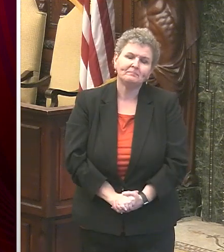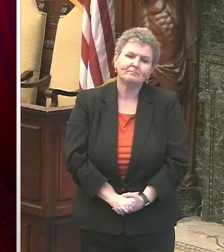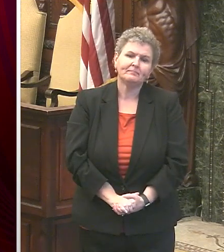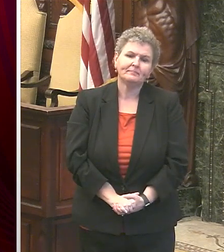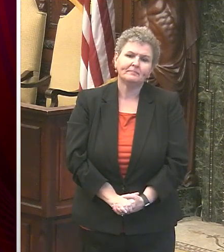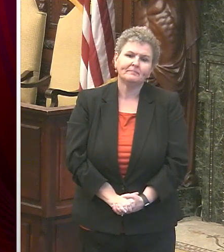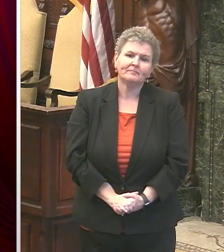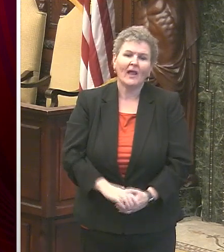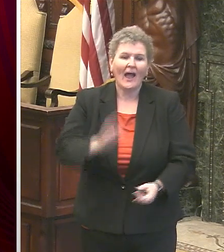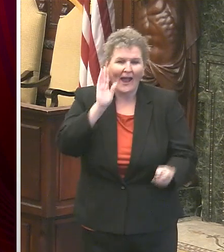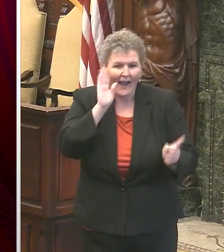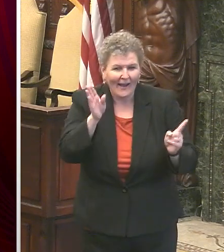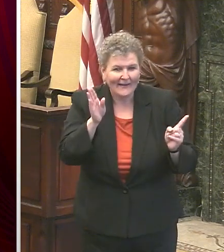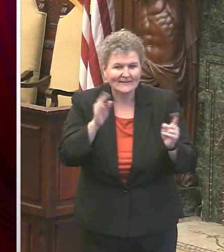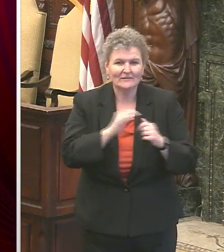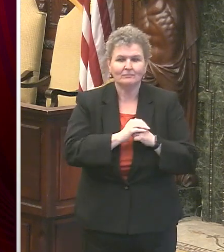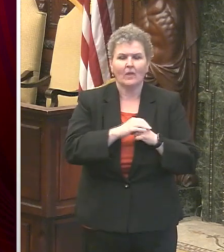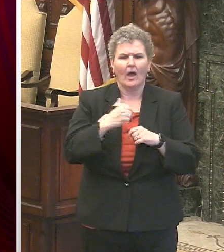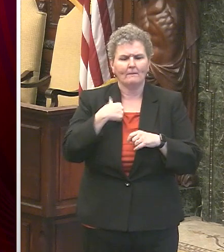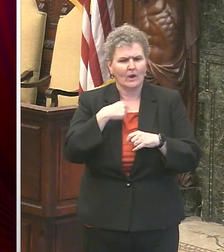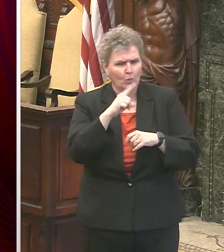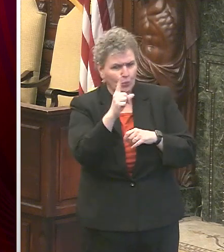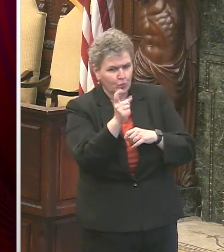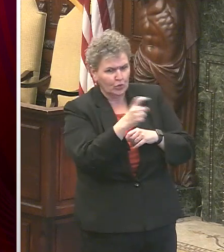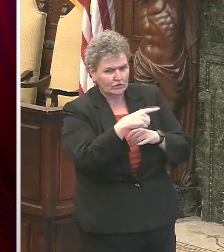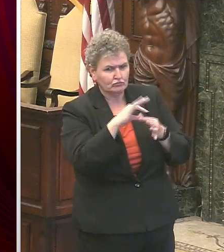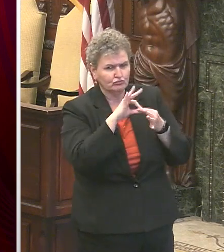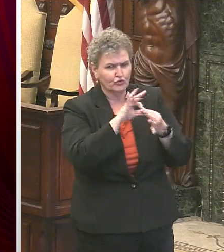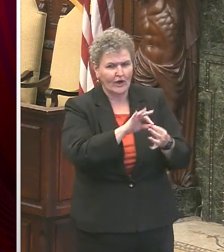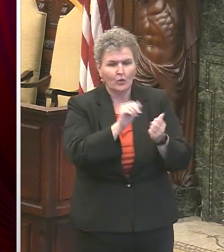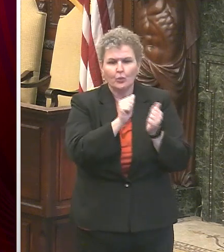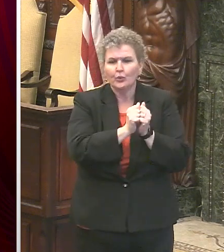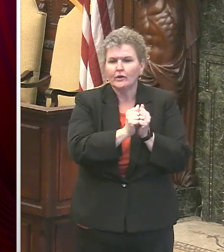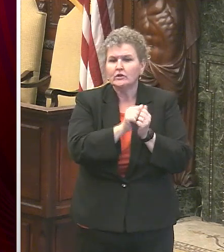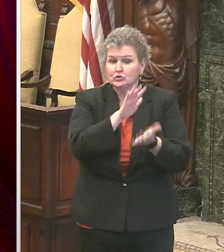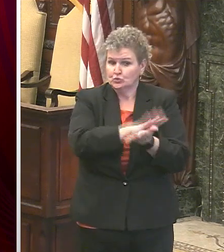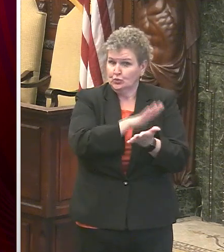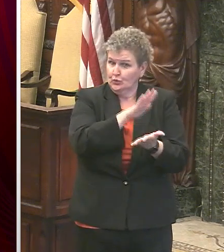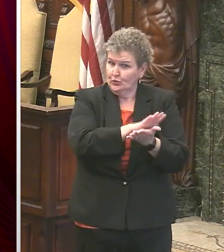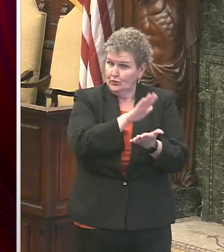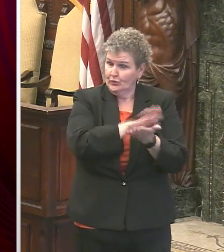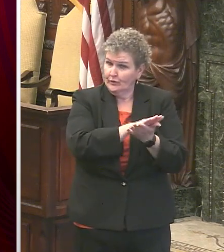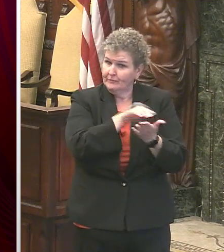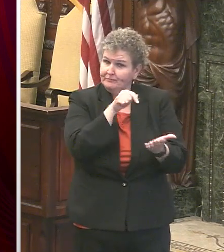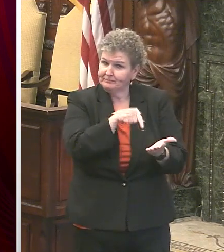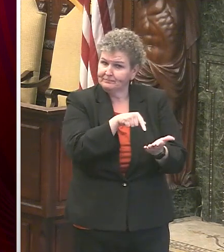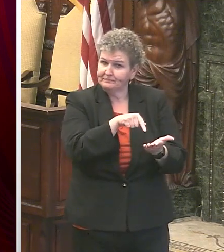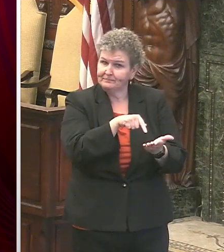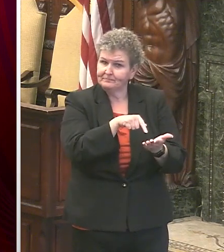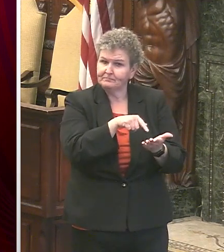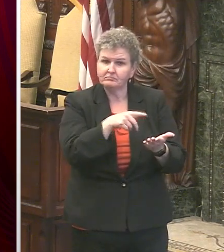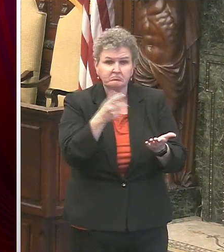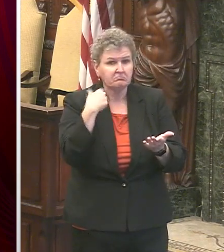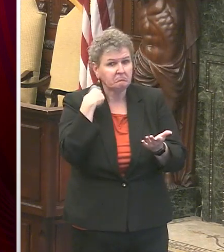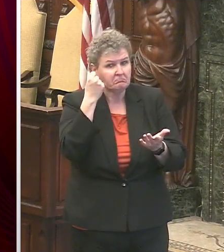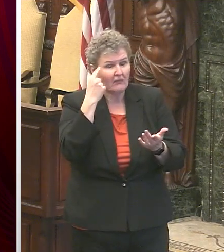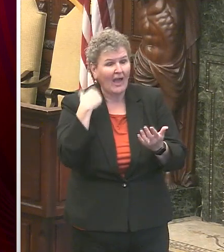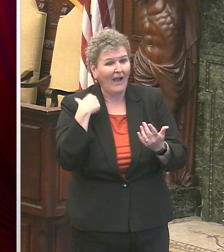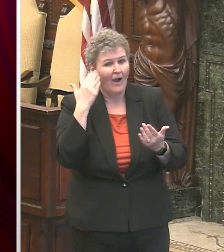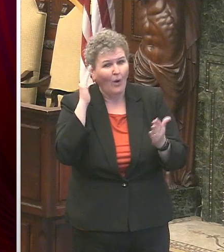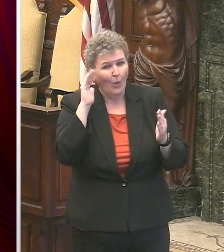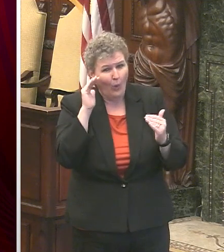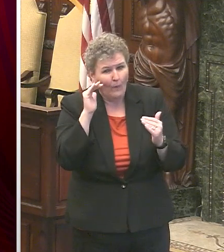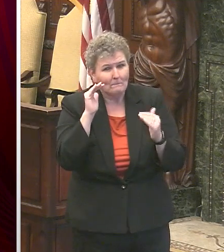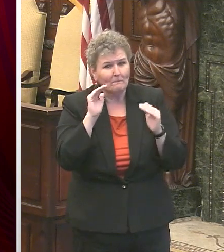Hi, guys. So my question is in regards to schools. I understand that we were hoping to go back to a